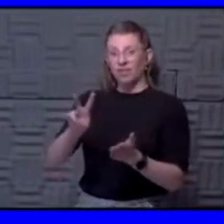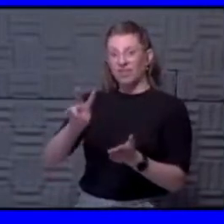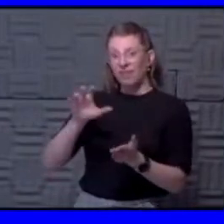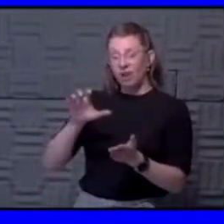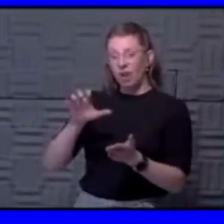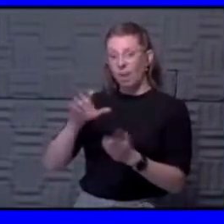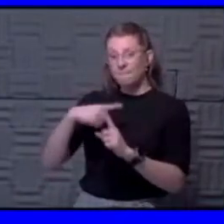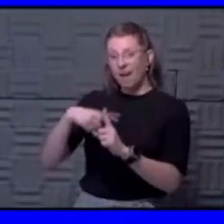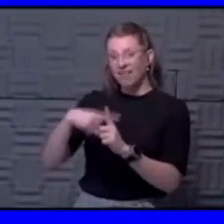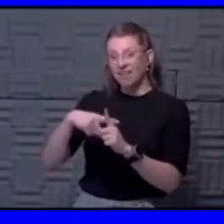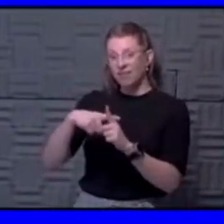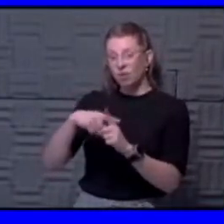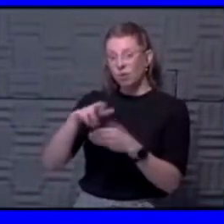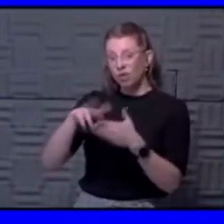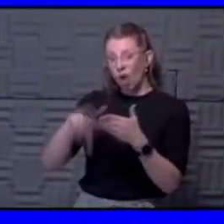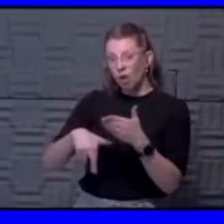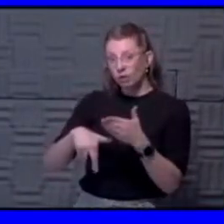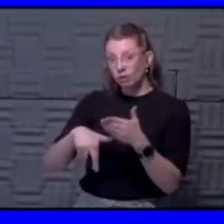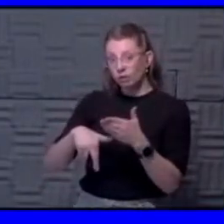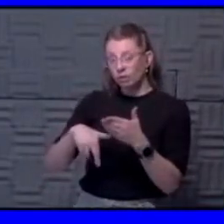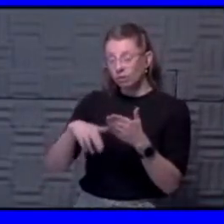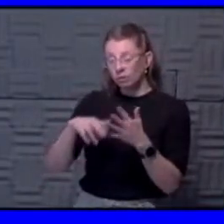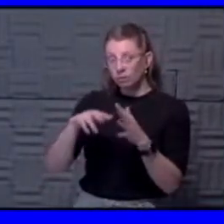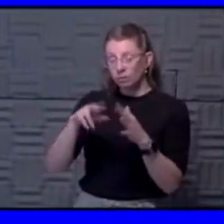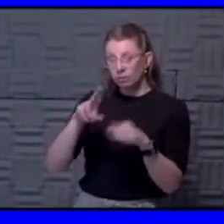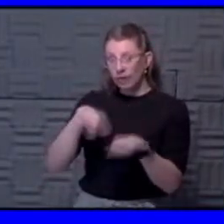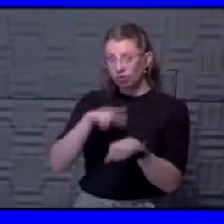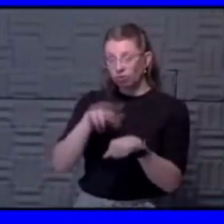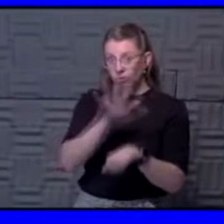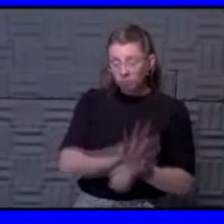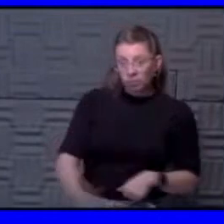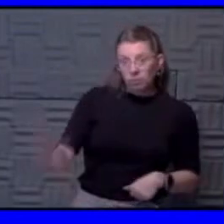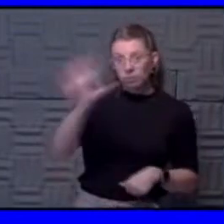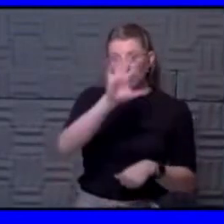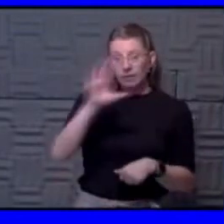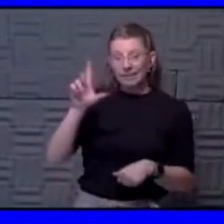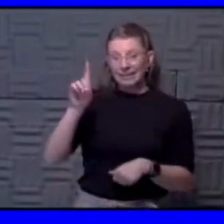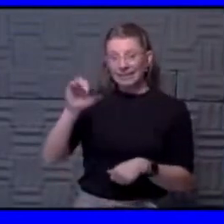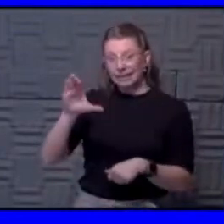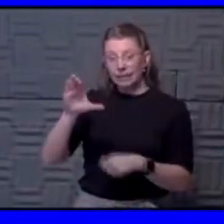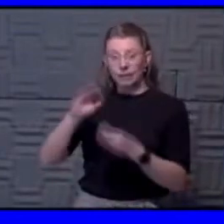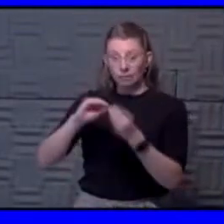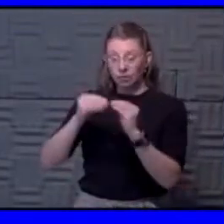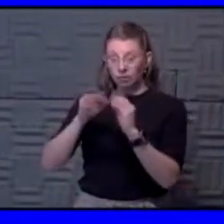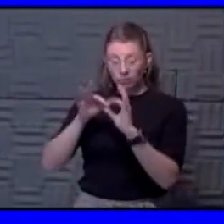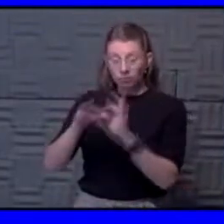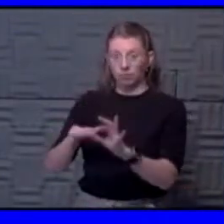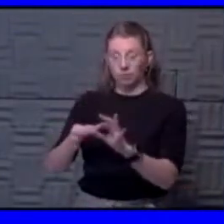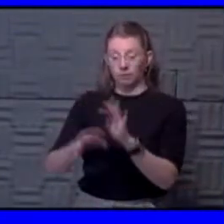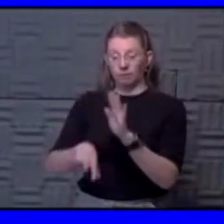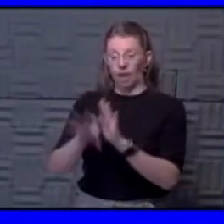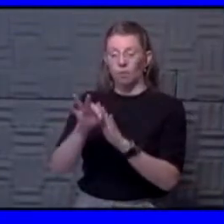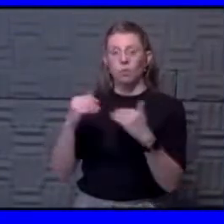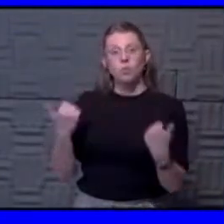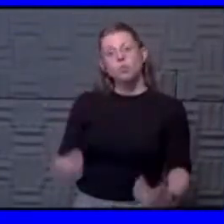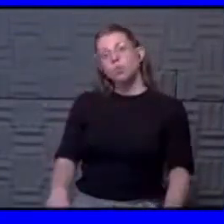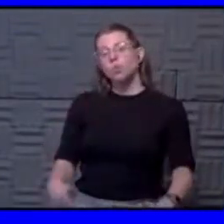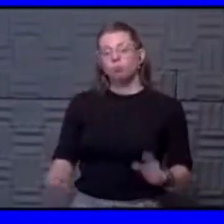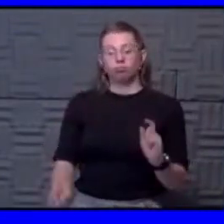positive results for influenza around the nation as of the latest updated CDC numbers. So just to your point, just